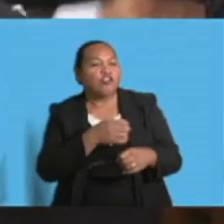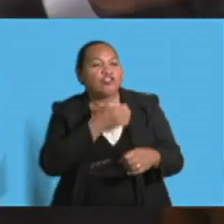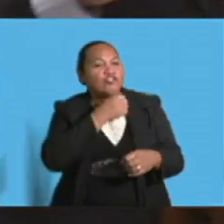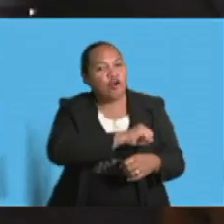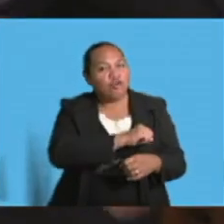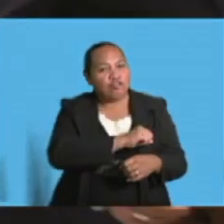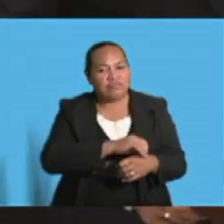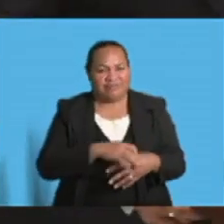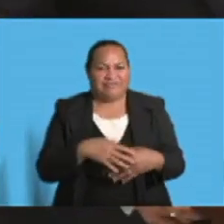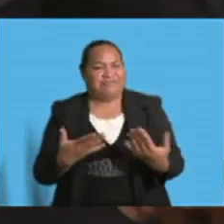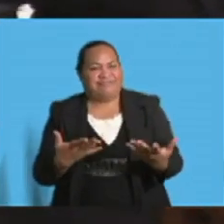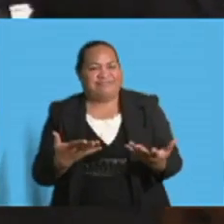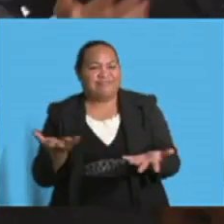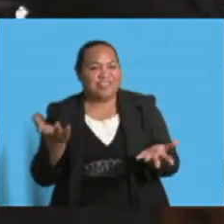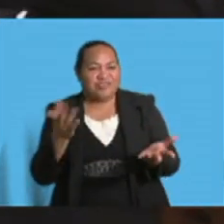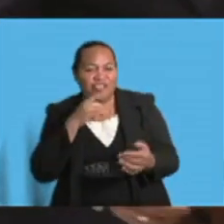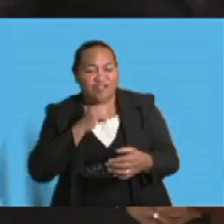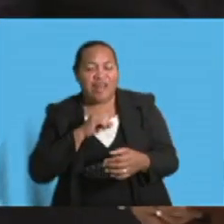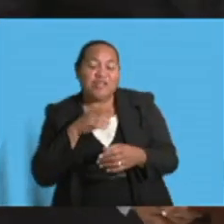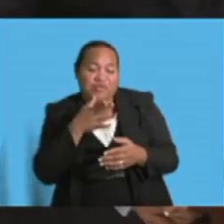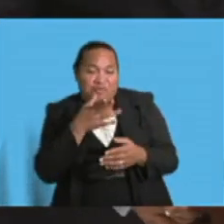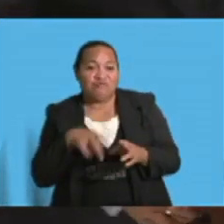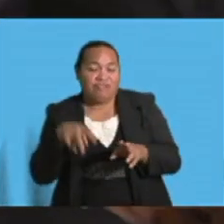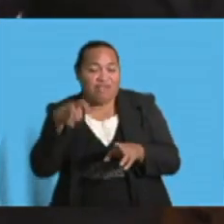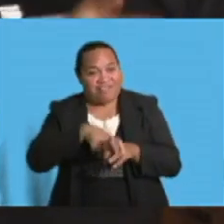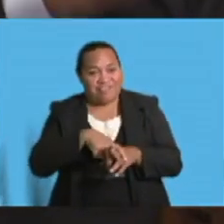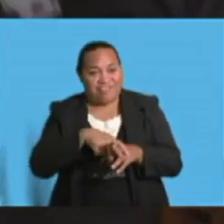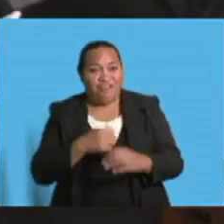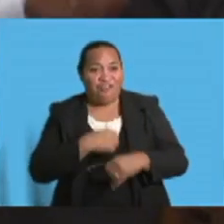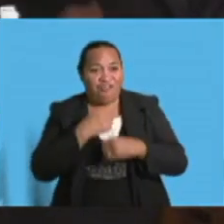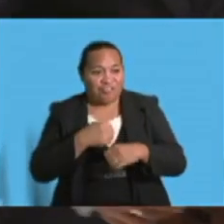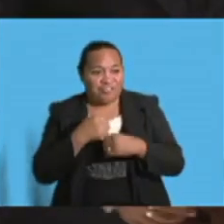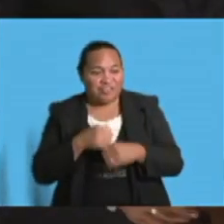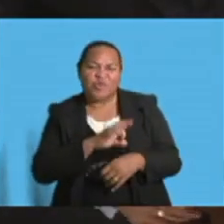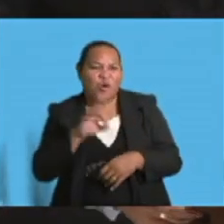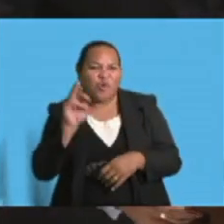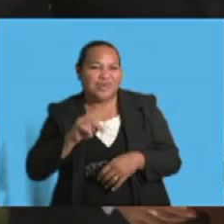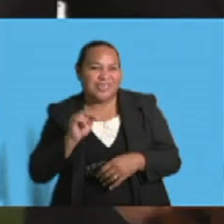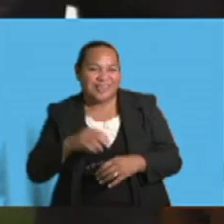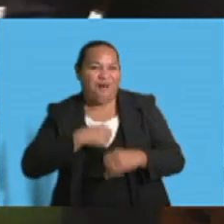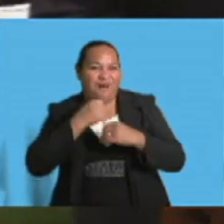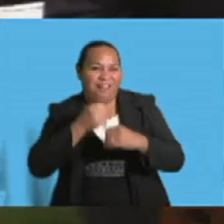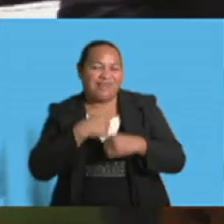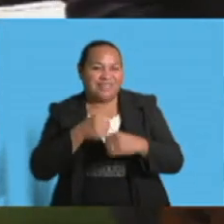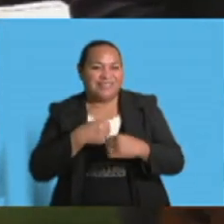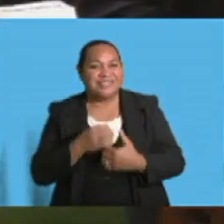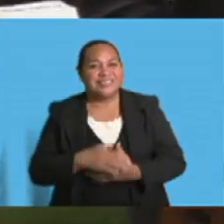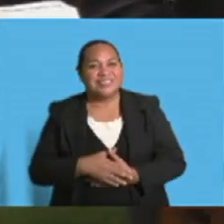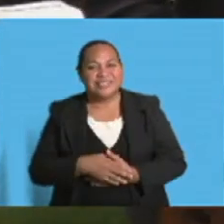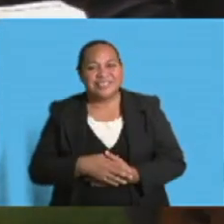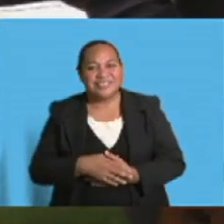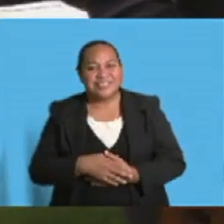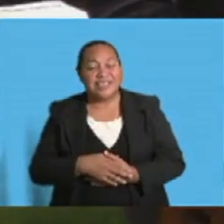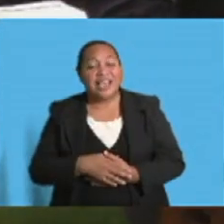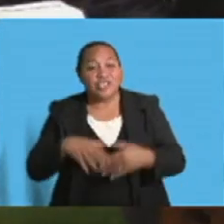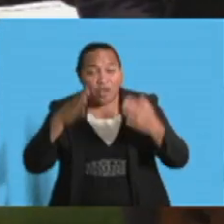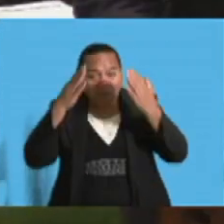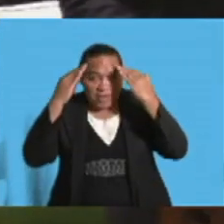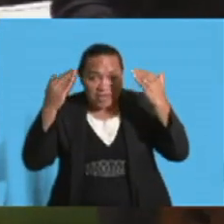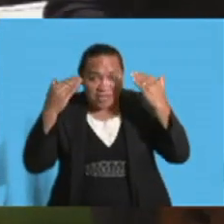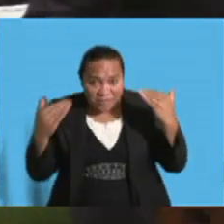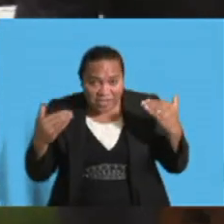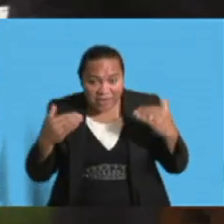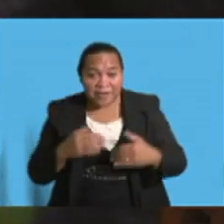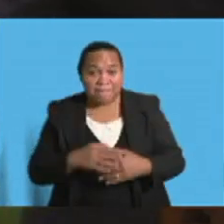don't eat horses. We ride horses, Madam Speaker. At least in Fiji, we don't eat horses. Madam Speaker, we have delivered